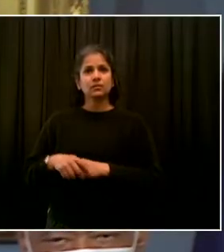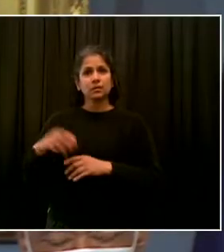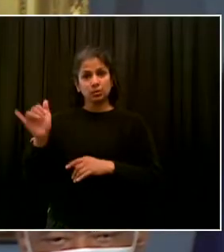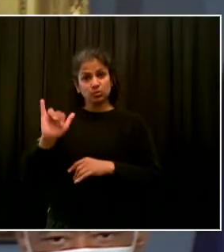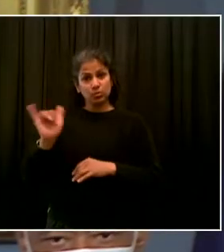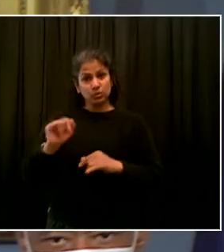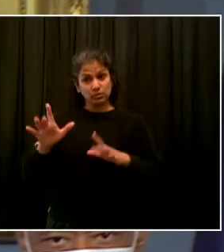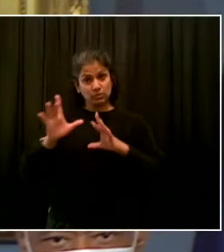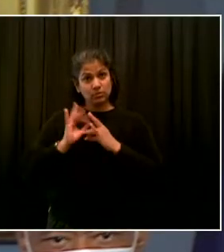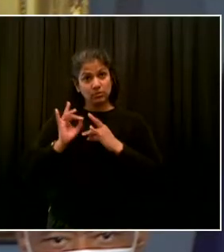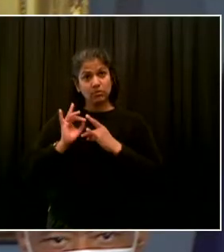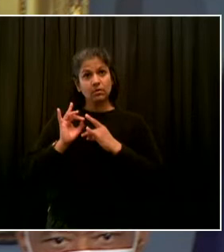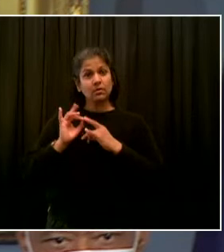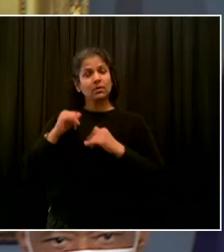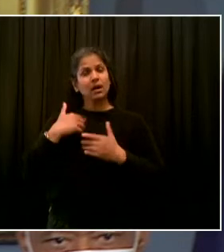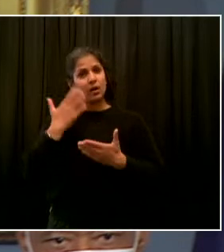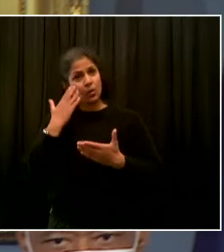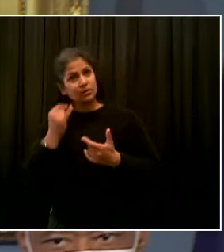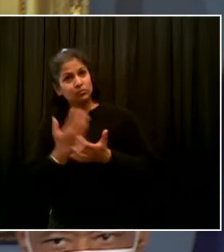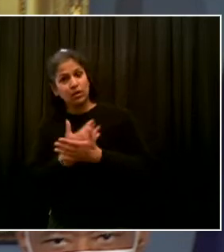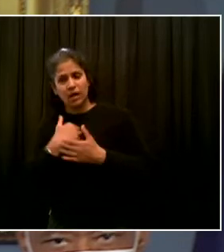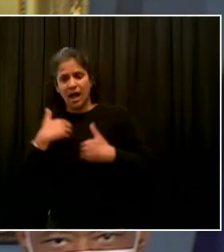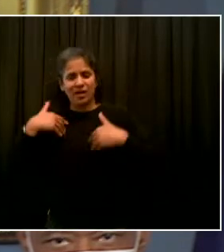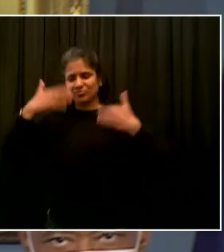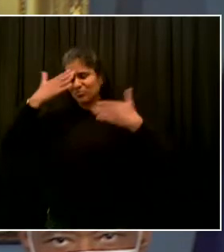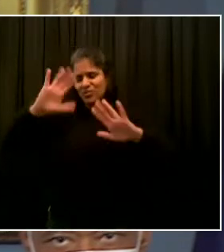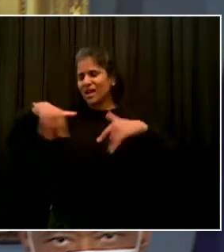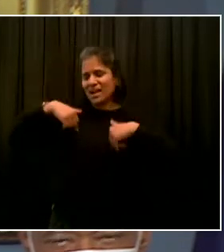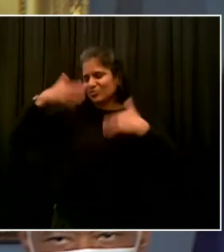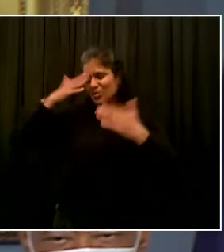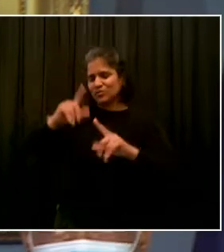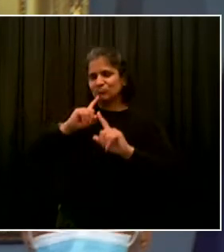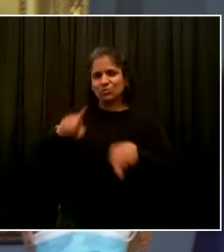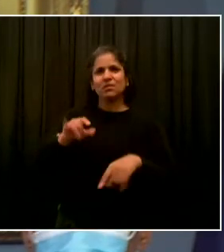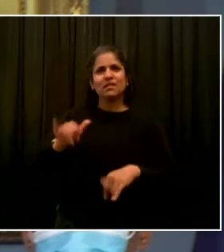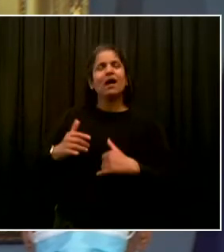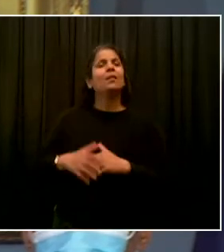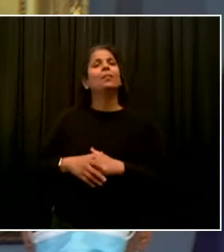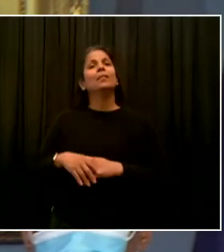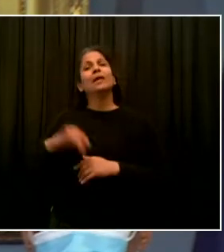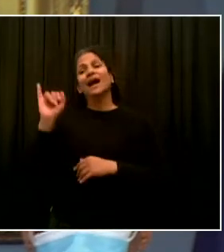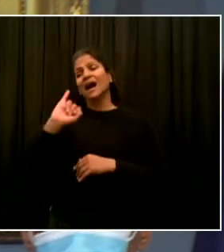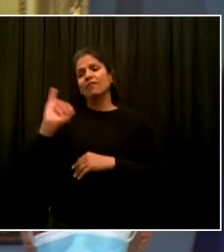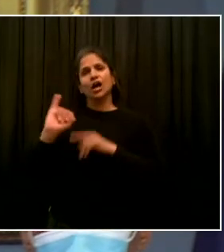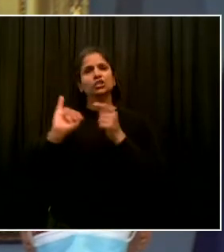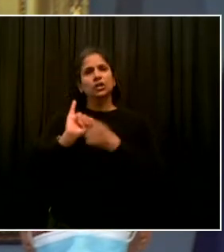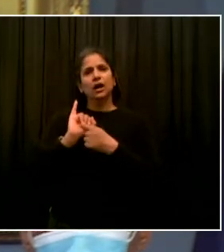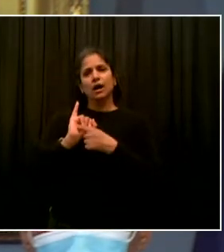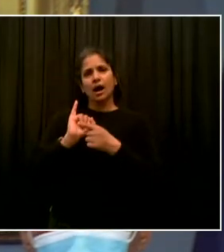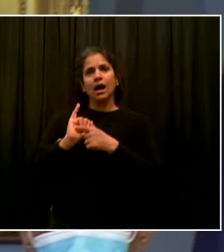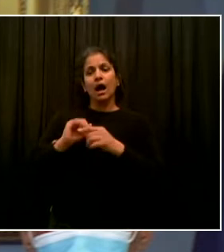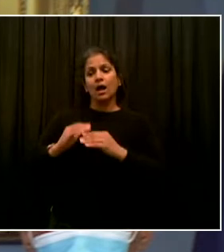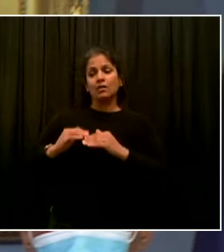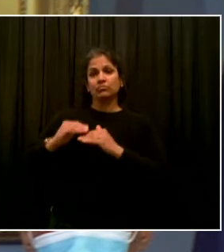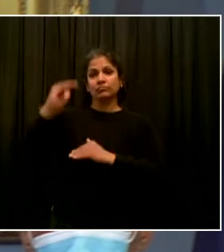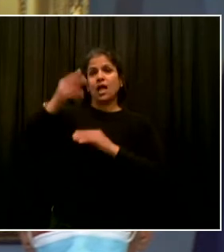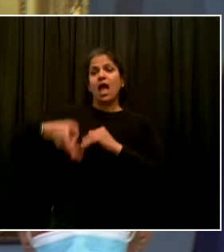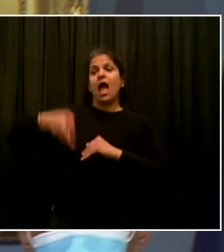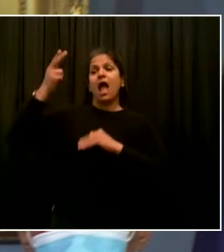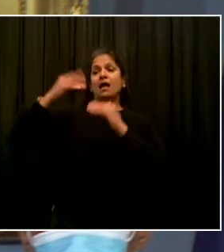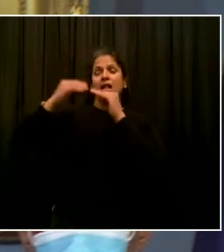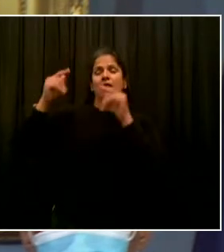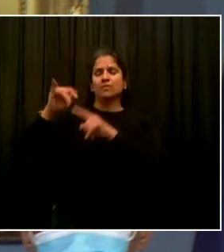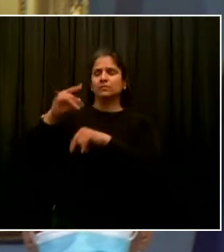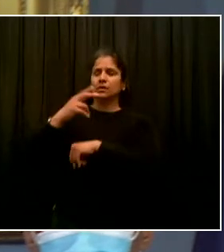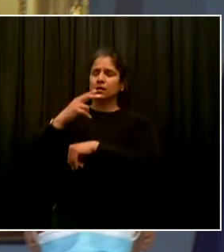definitively. Any infection confers some level of protection. It is not the same